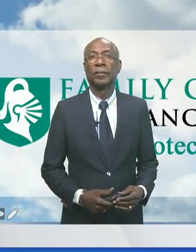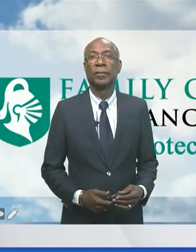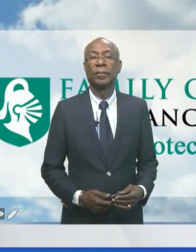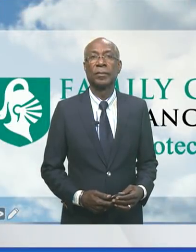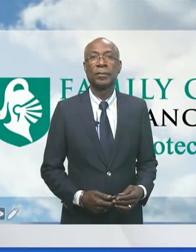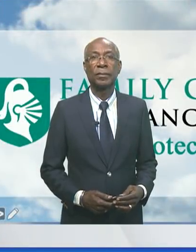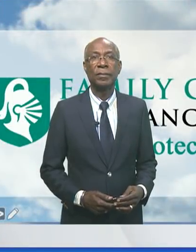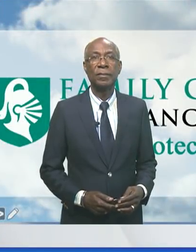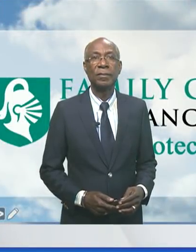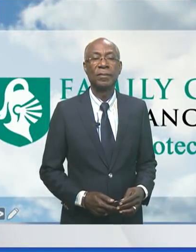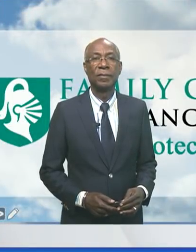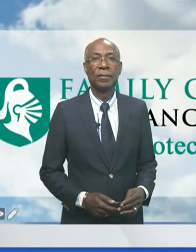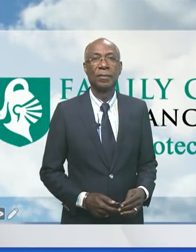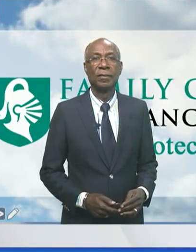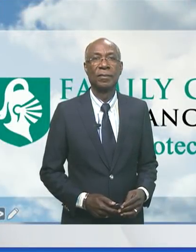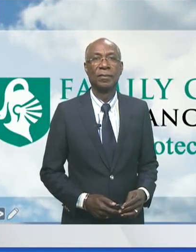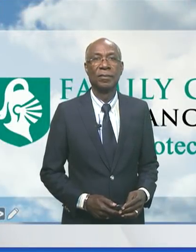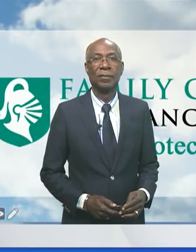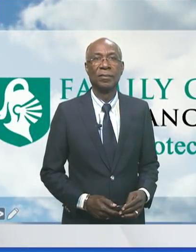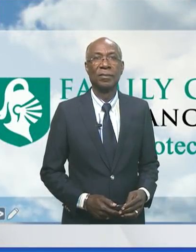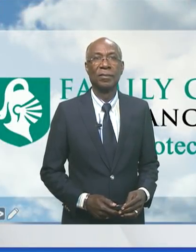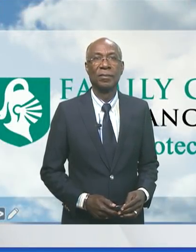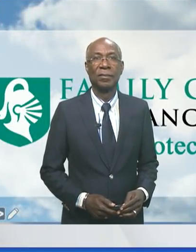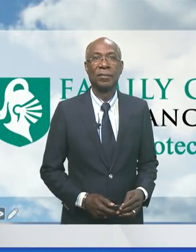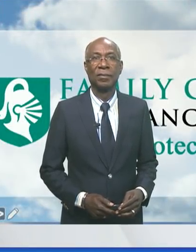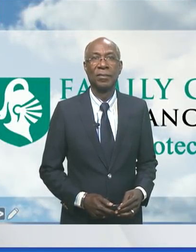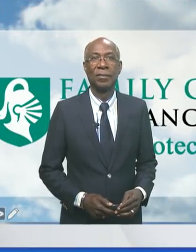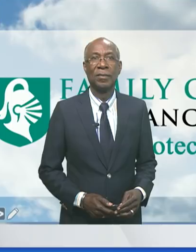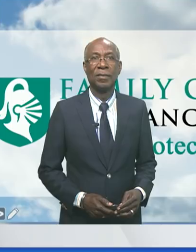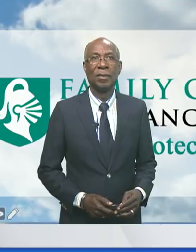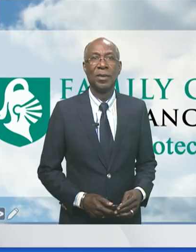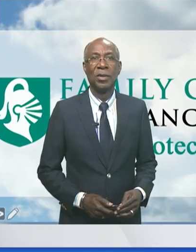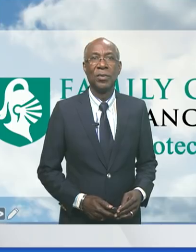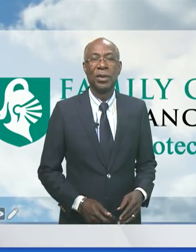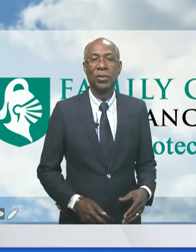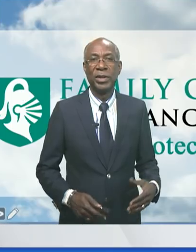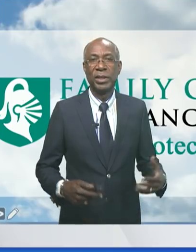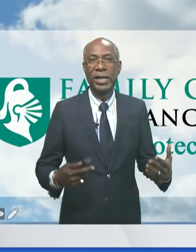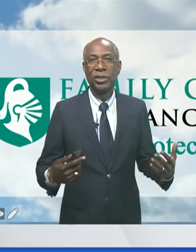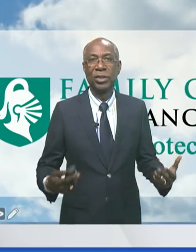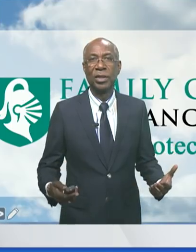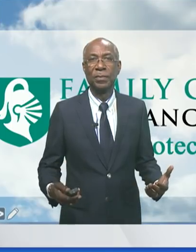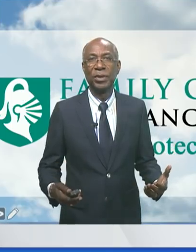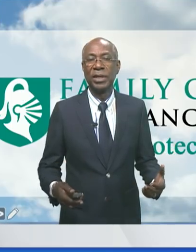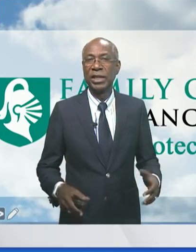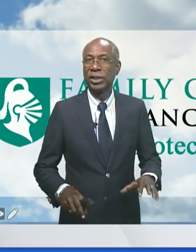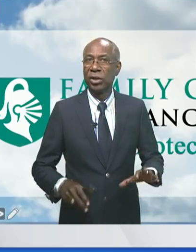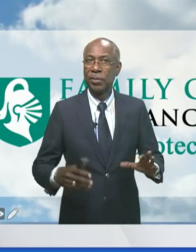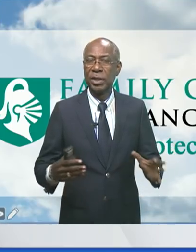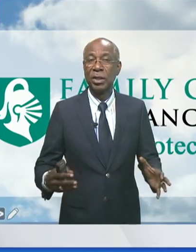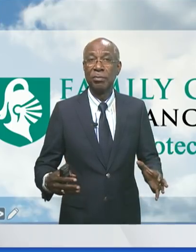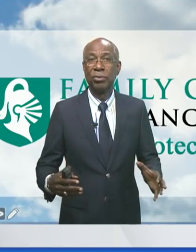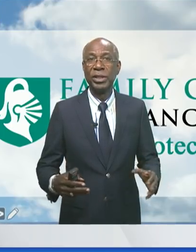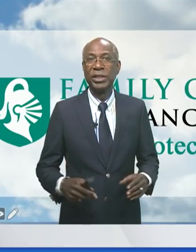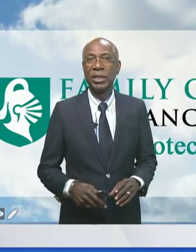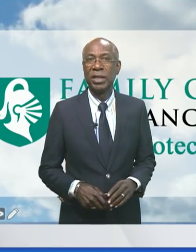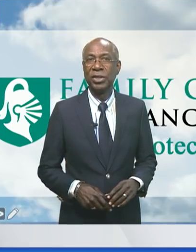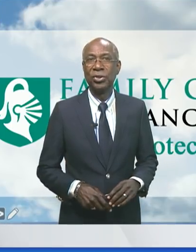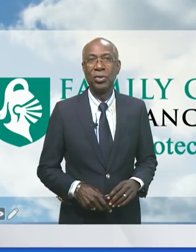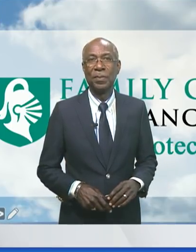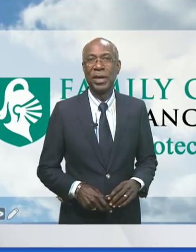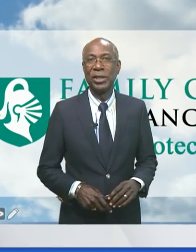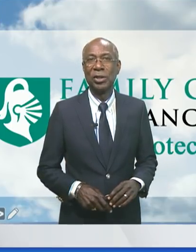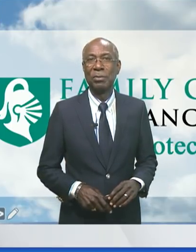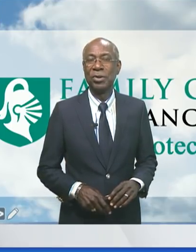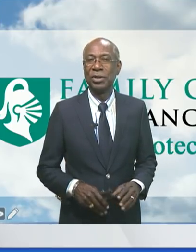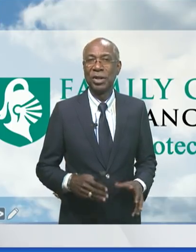Well, it's time for your first check of weather. Basil, what does the weekend have in store? Well, the weekend is looking pretty nice. It's going to be a little breeze in case